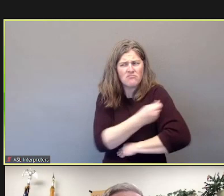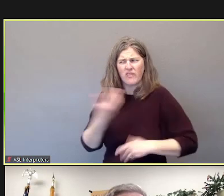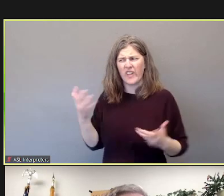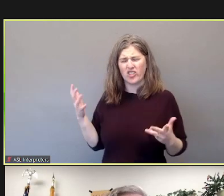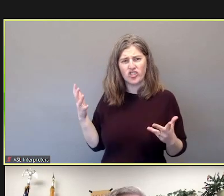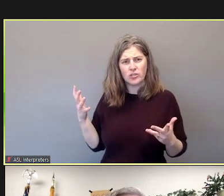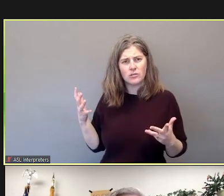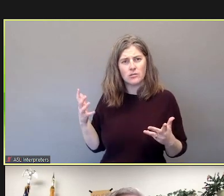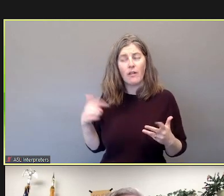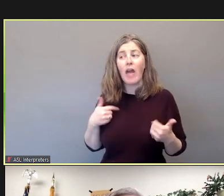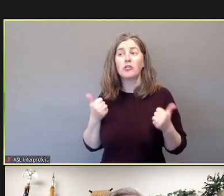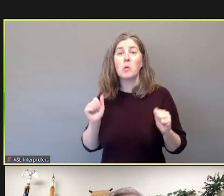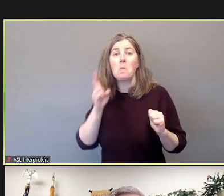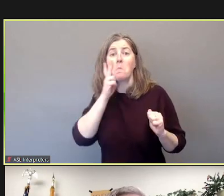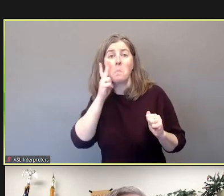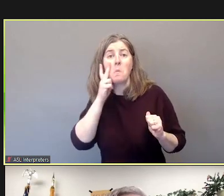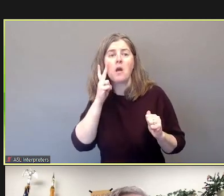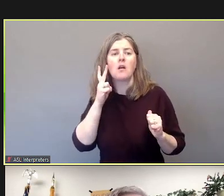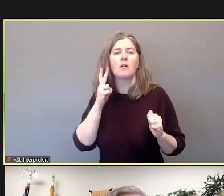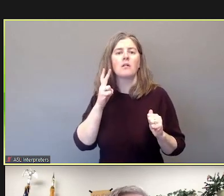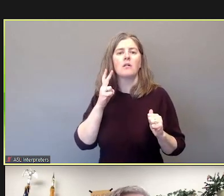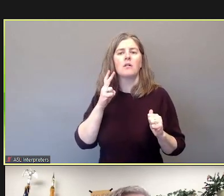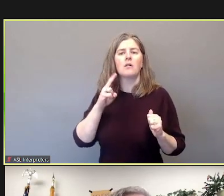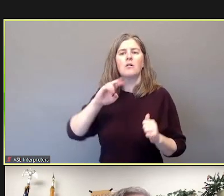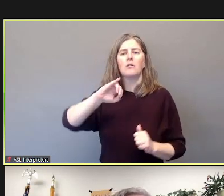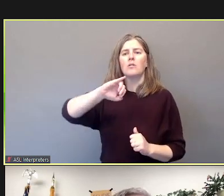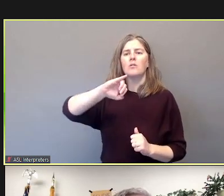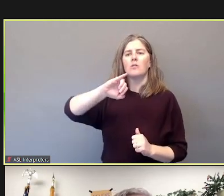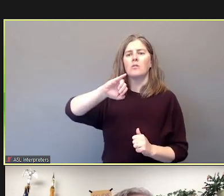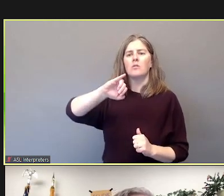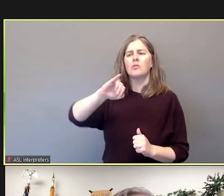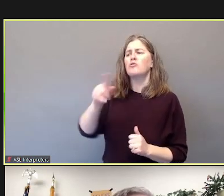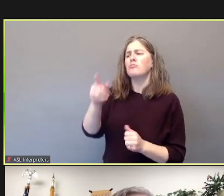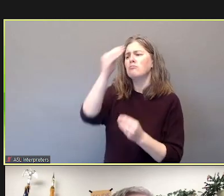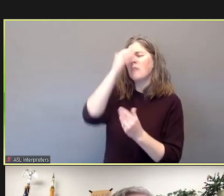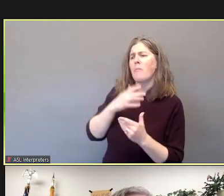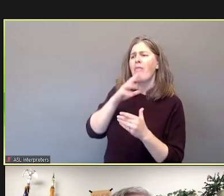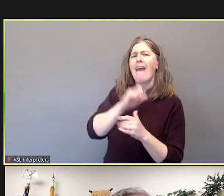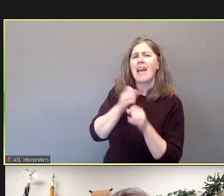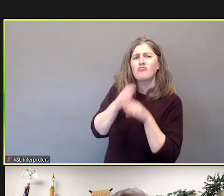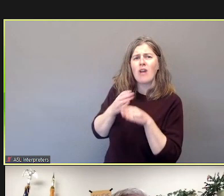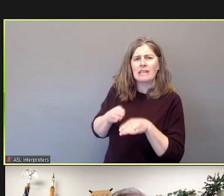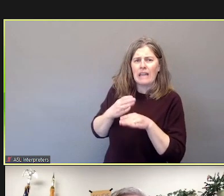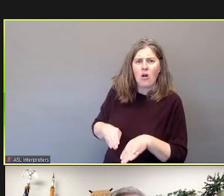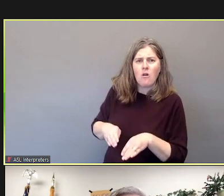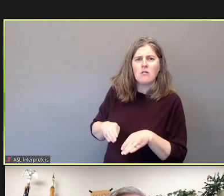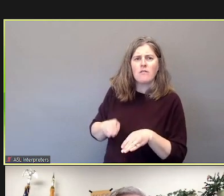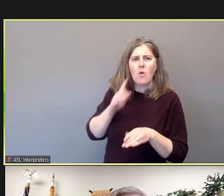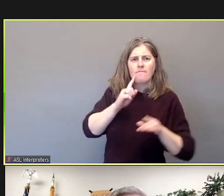they've tried it. Julie, you asked what the age breakdown is, and the